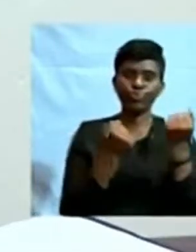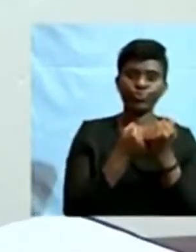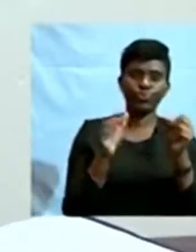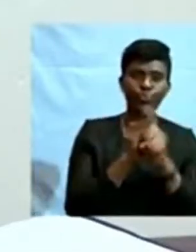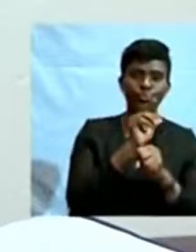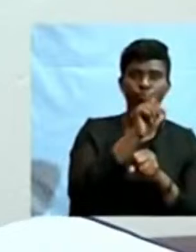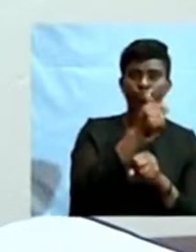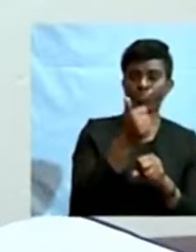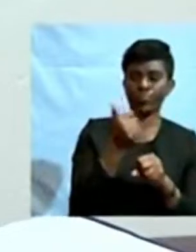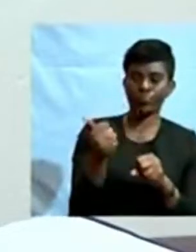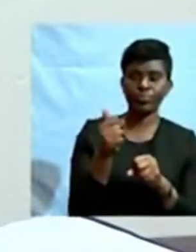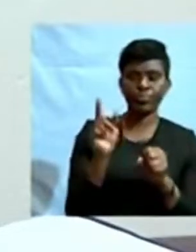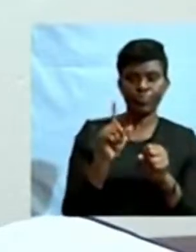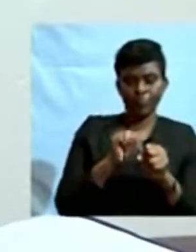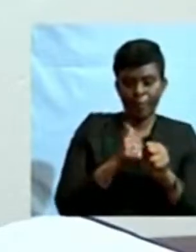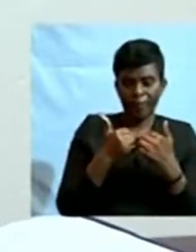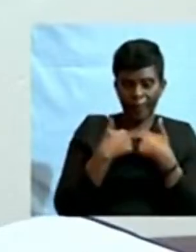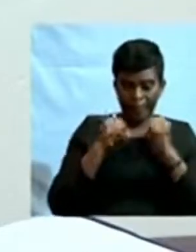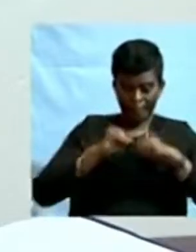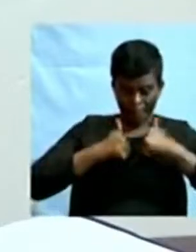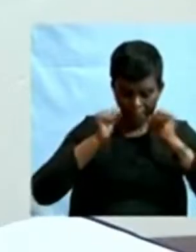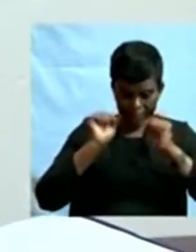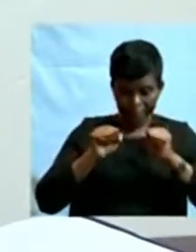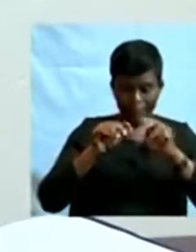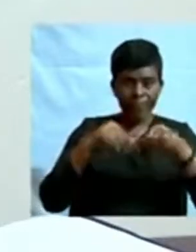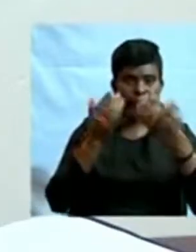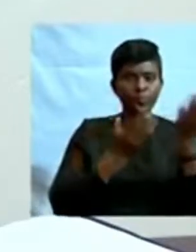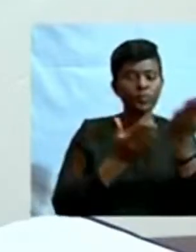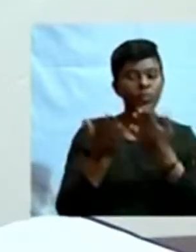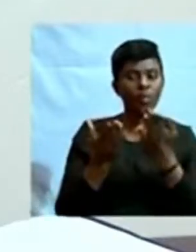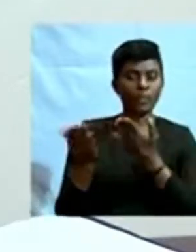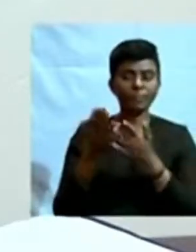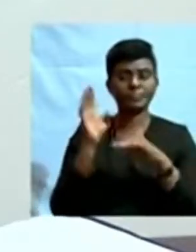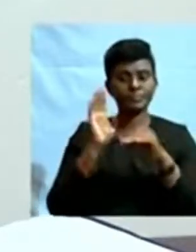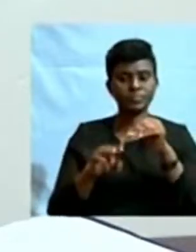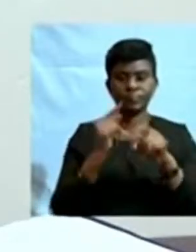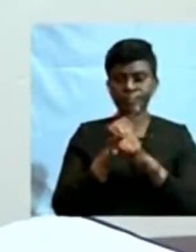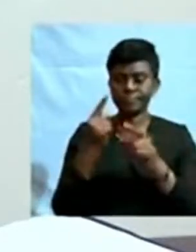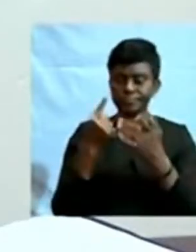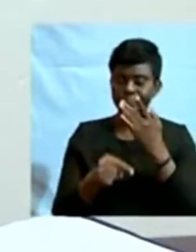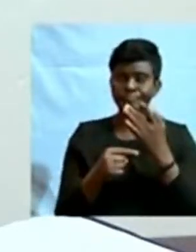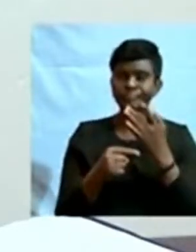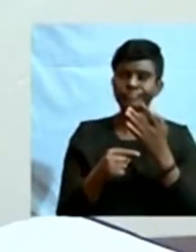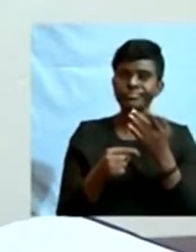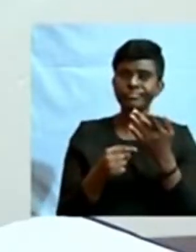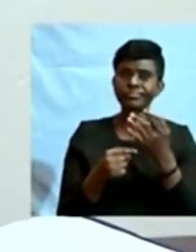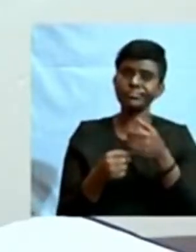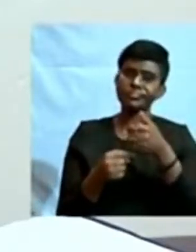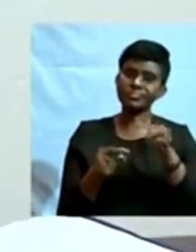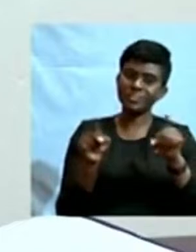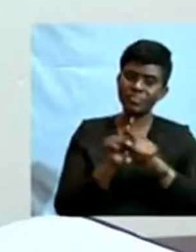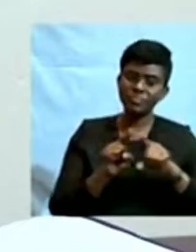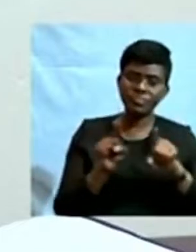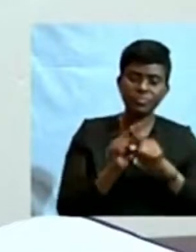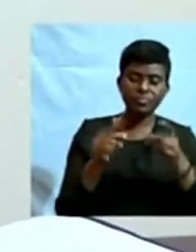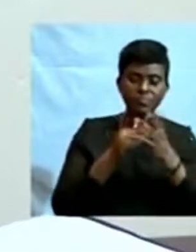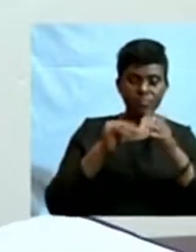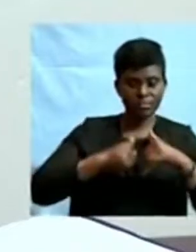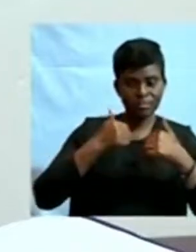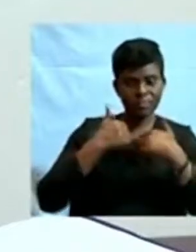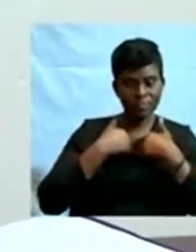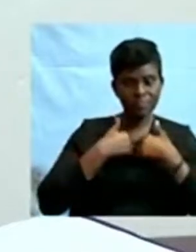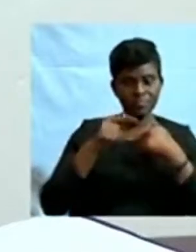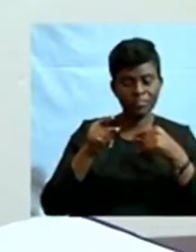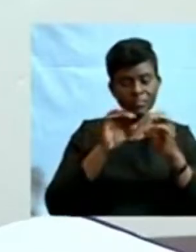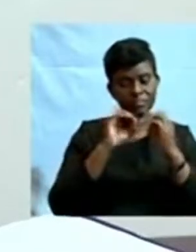each other where we are able to offer those services rather than going elsewhere. The same goes, we own an